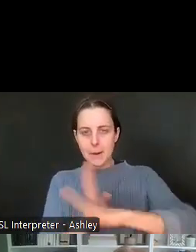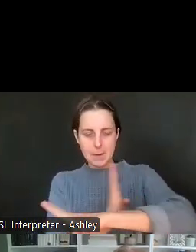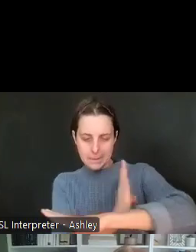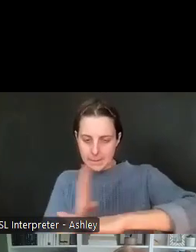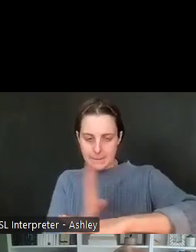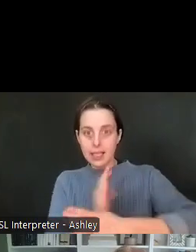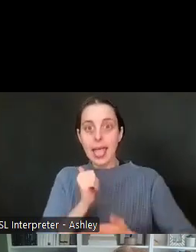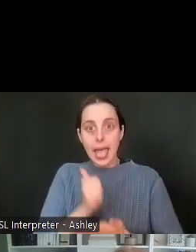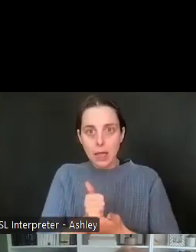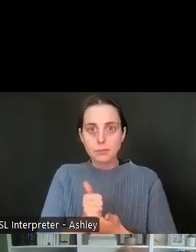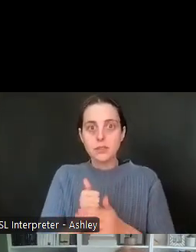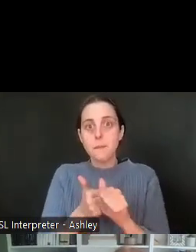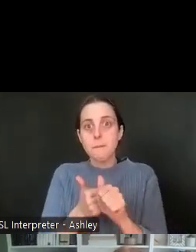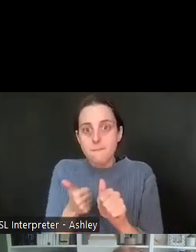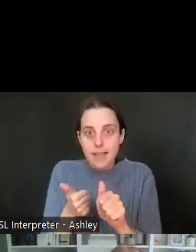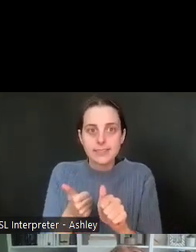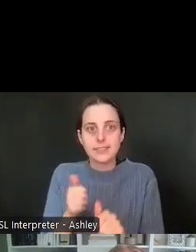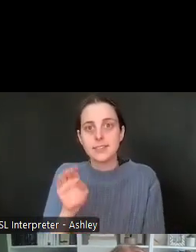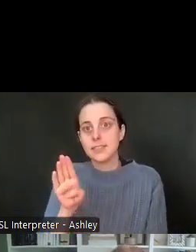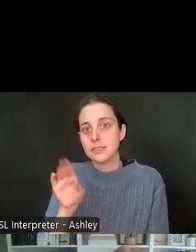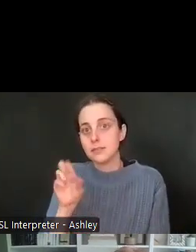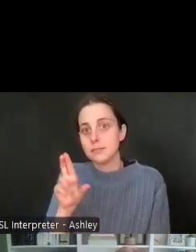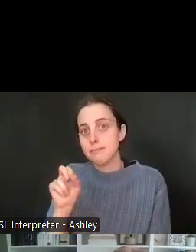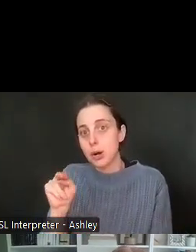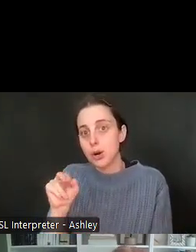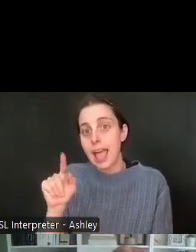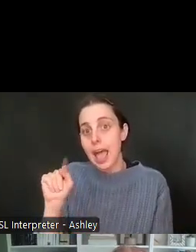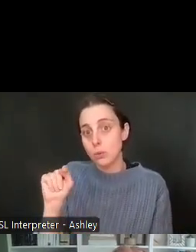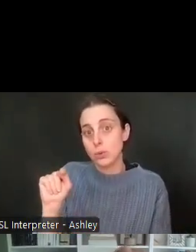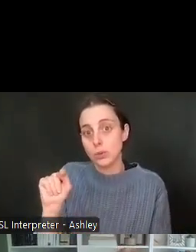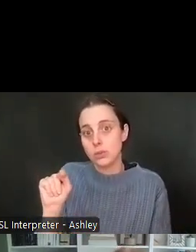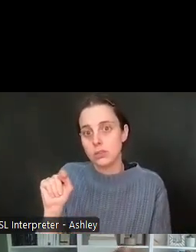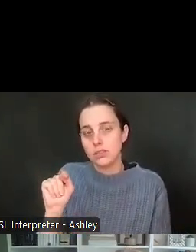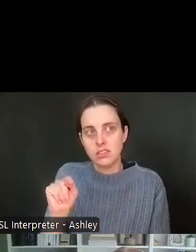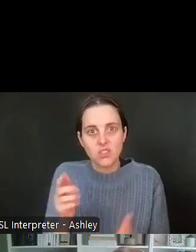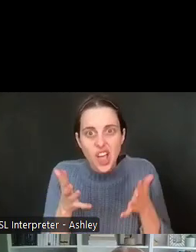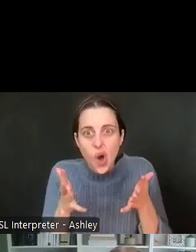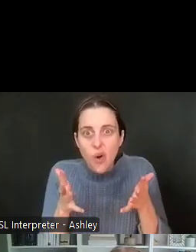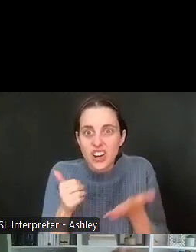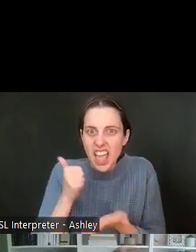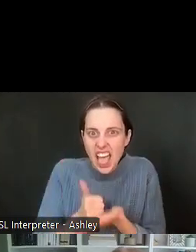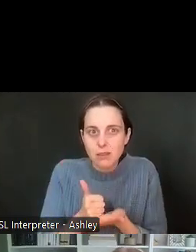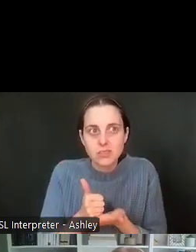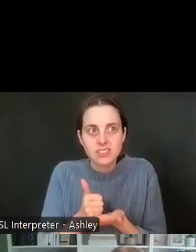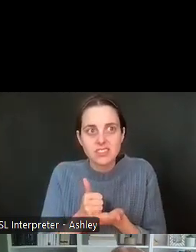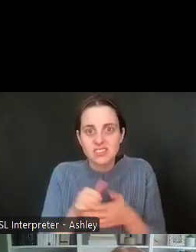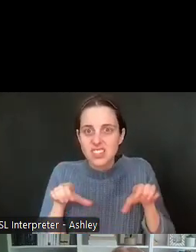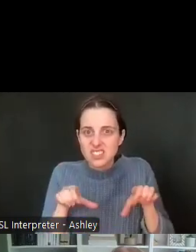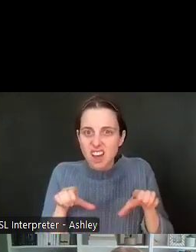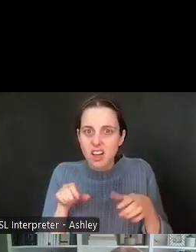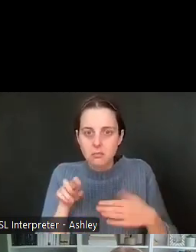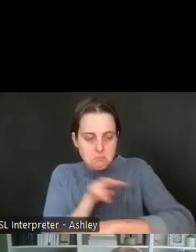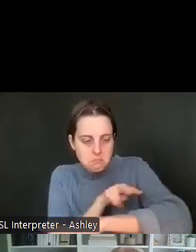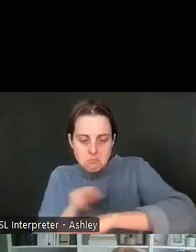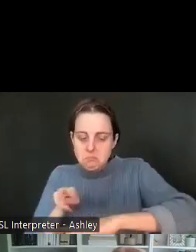burnout. How can that be? How could just sitting here, could we have already done one of the best practices